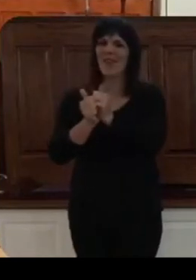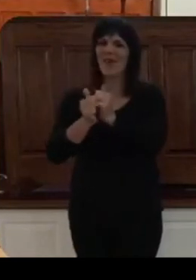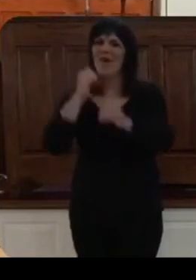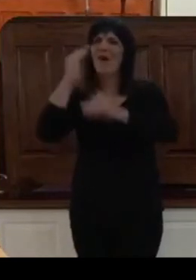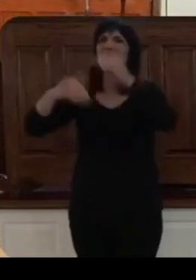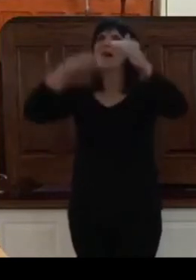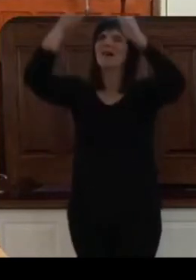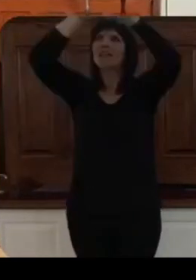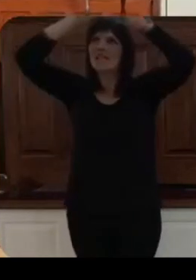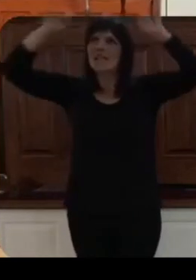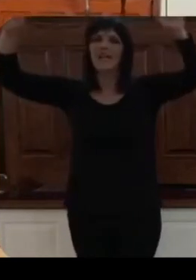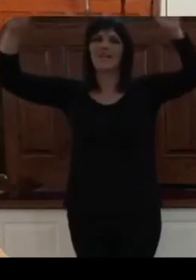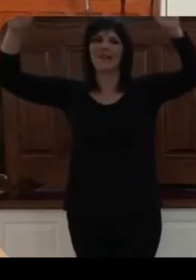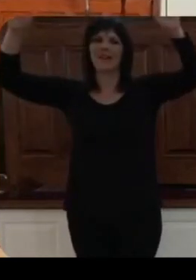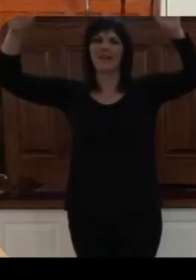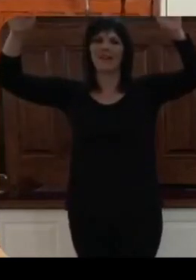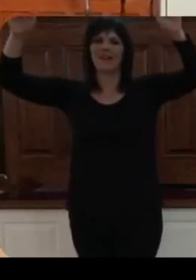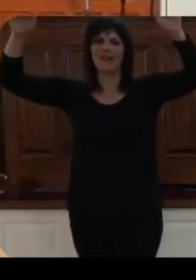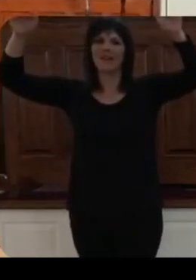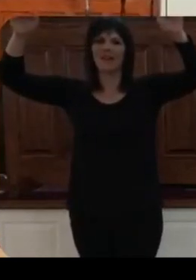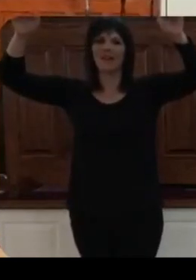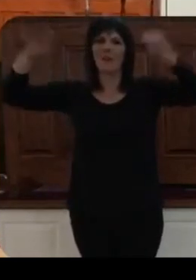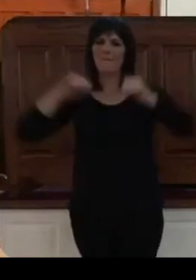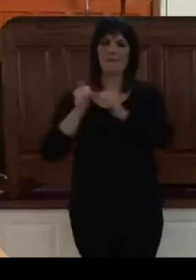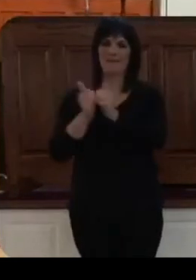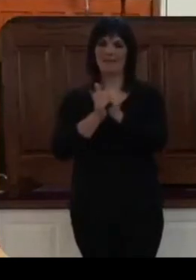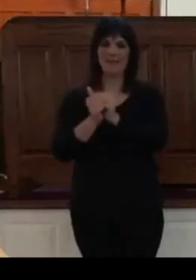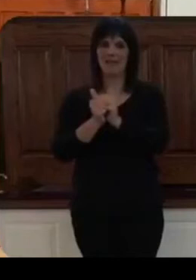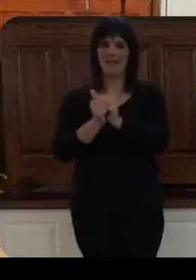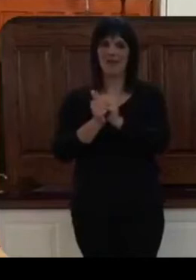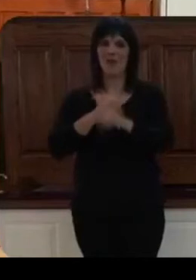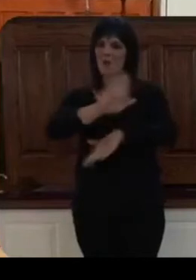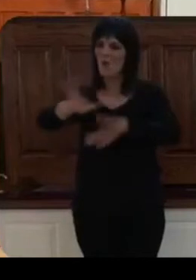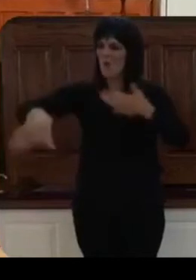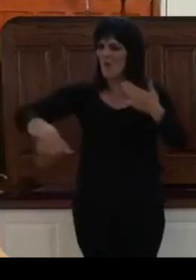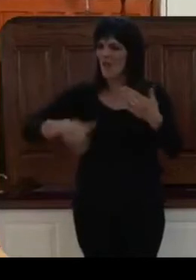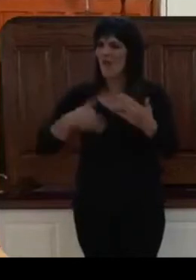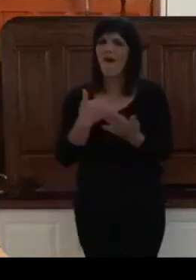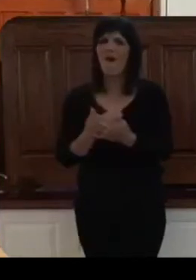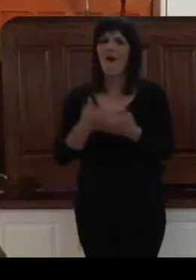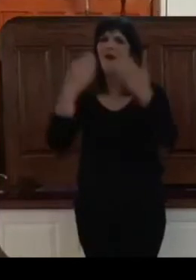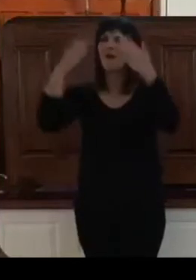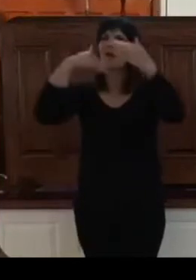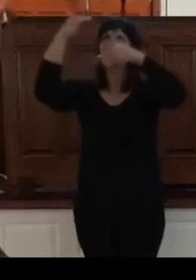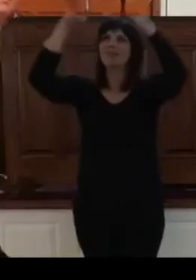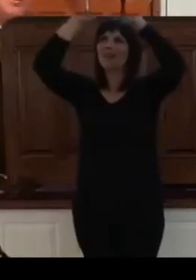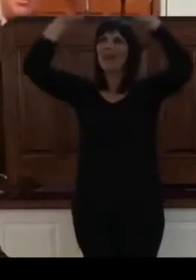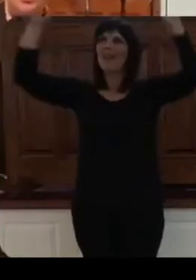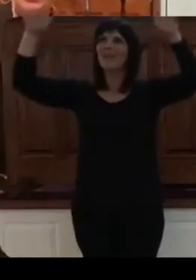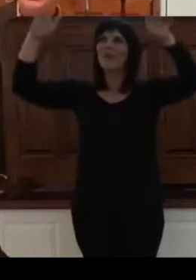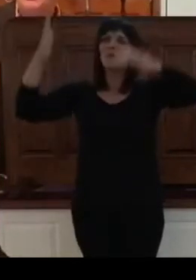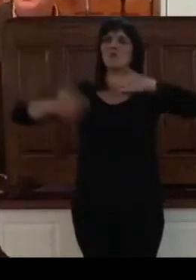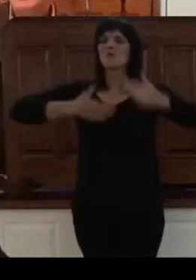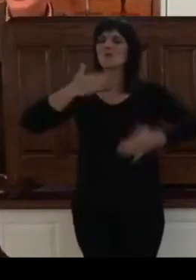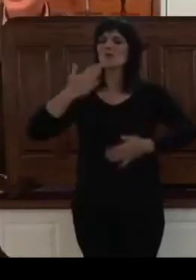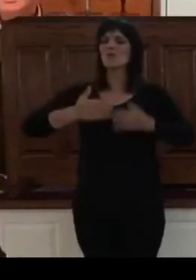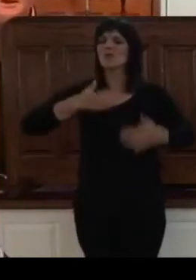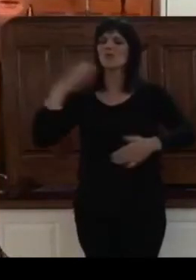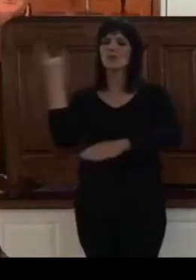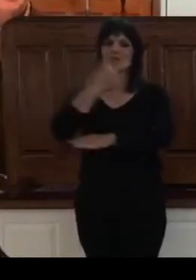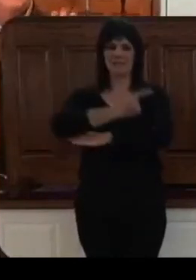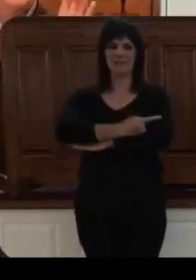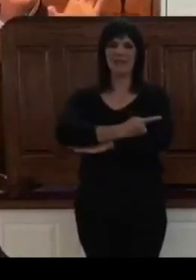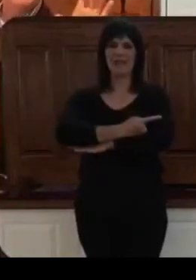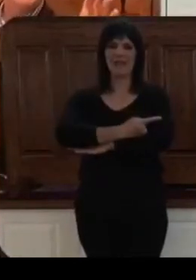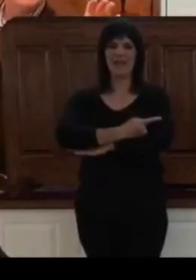picked that song on purpose, right? I picked it on purpose because there's a day of rejoicing coming ahead. That's how Paul could endure these things.